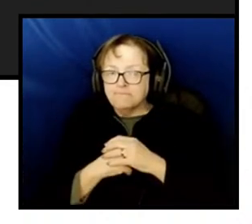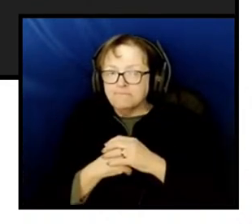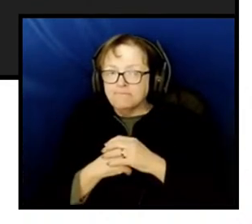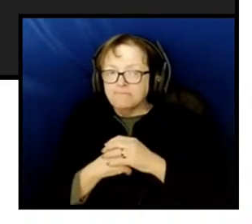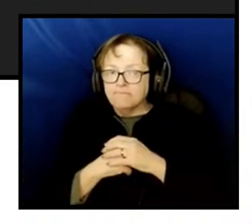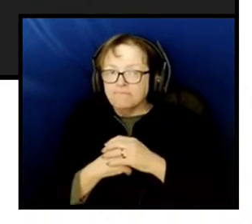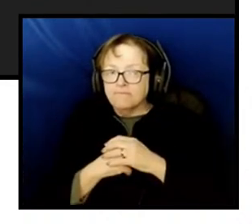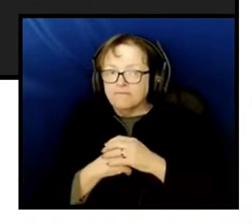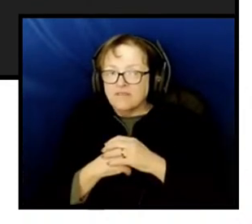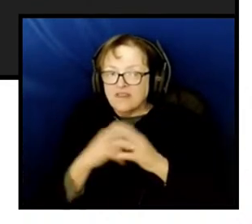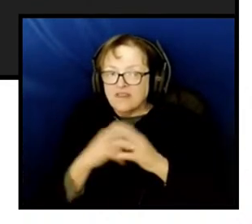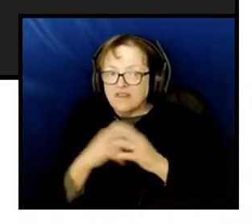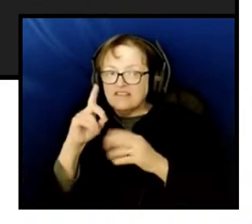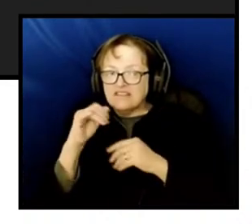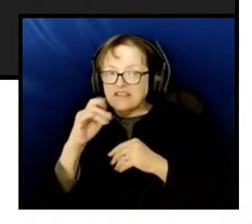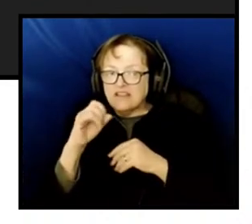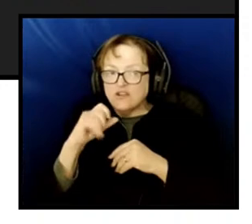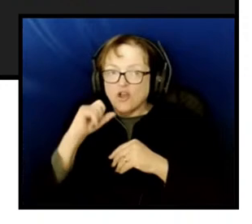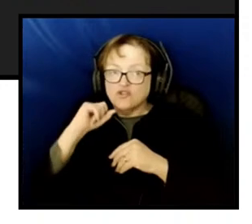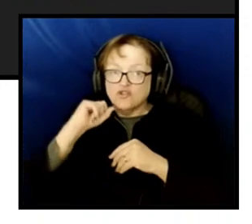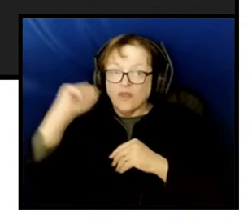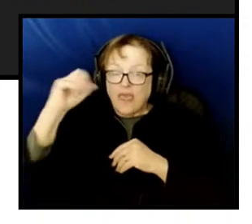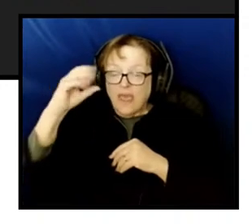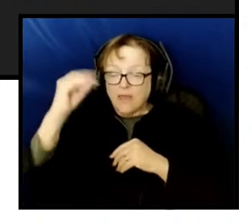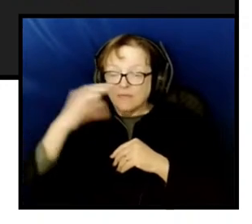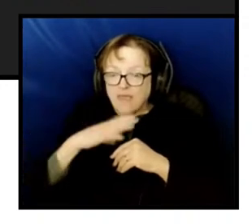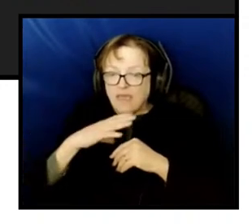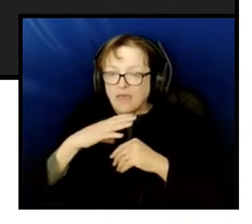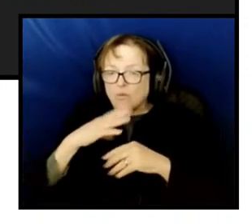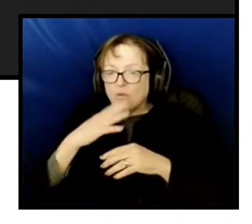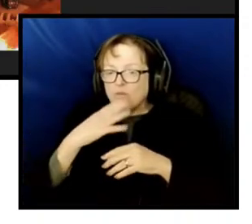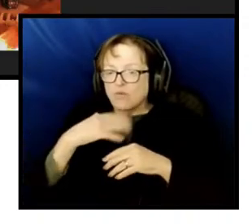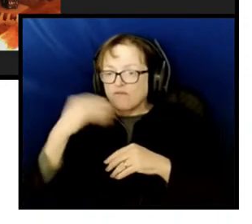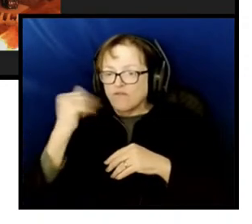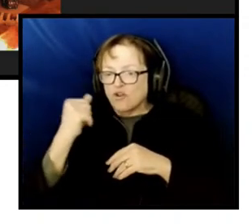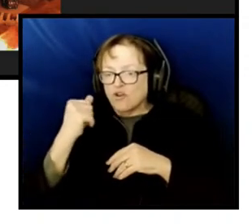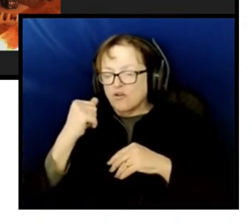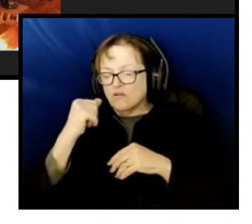Suspension, also known as the Hanged Man, but we would prefer to use suspension here.